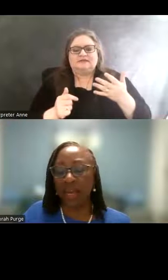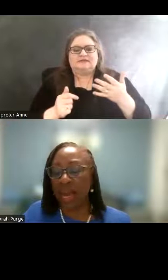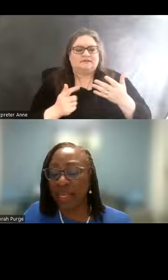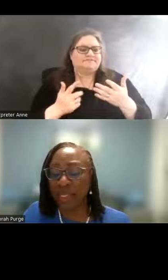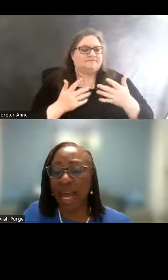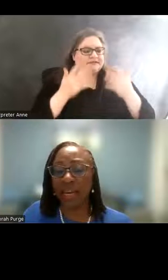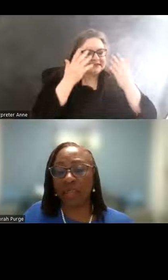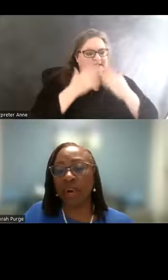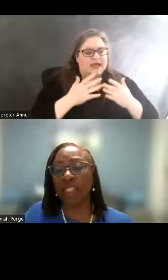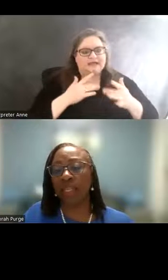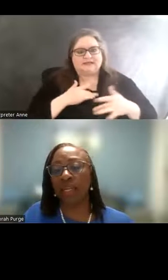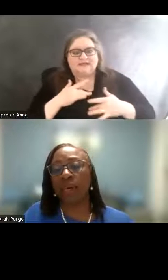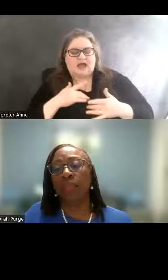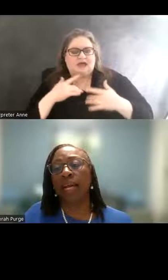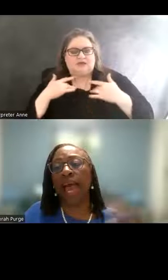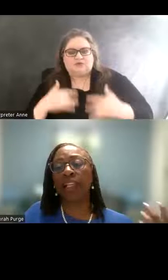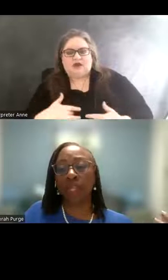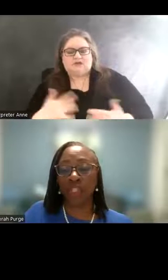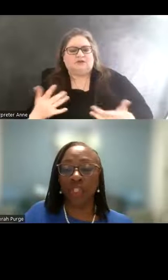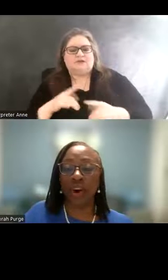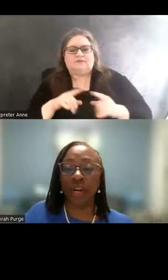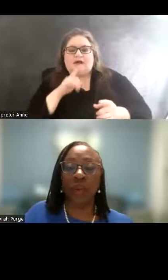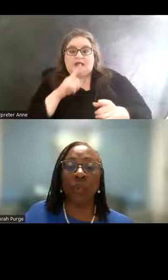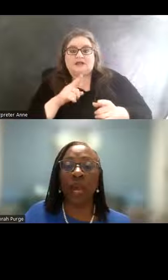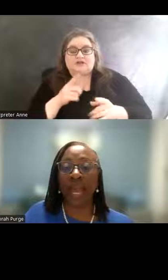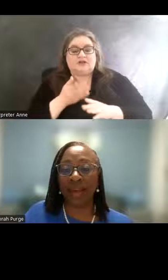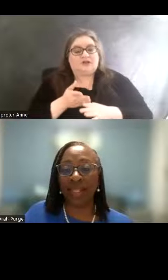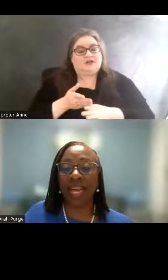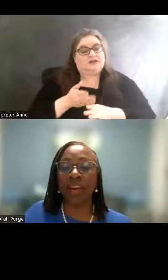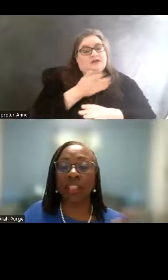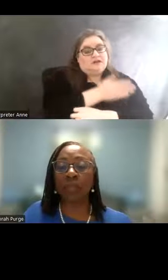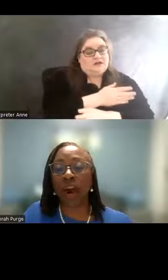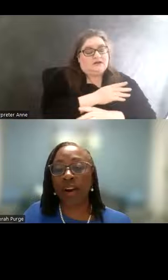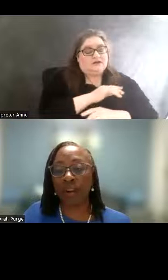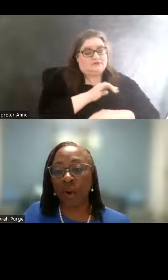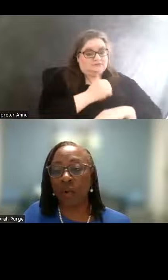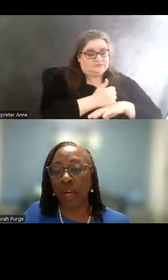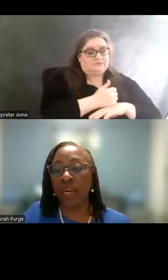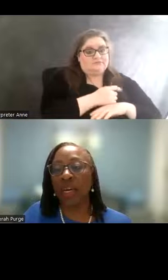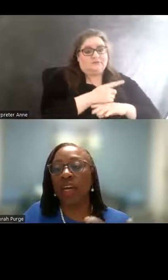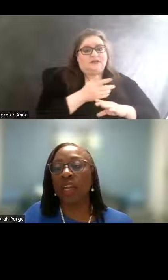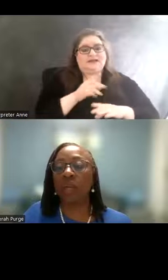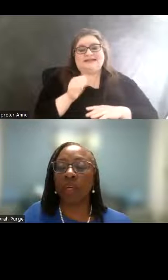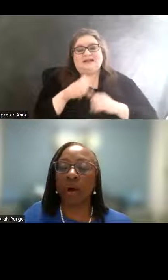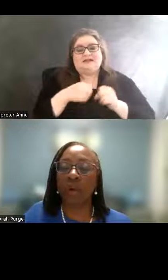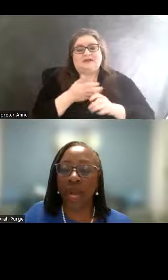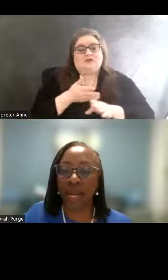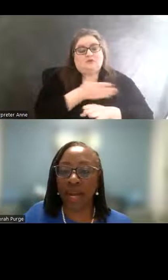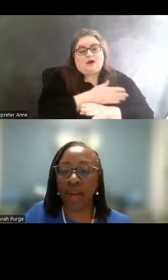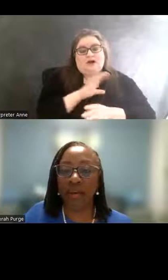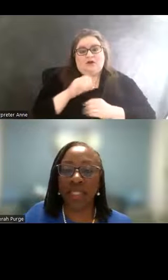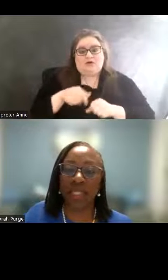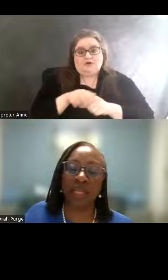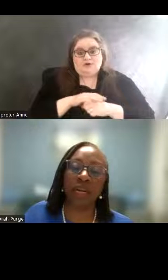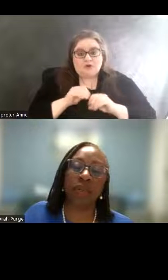sadness and anxiety and depression, but it actually started the 10 years prior to COVID. There was already